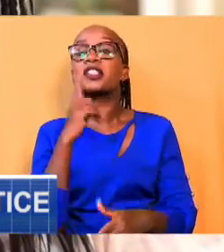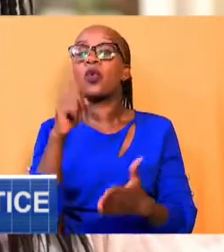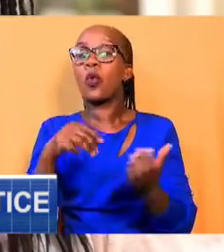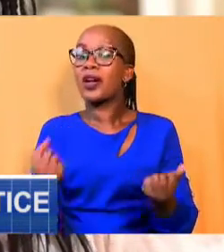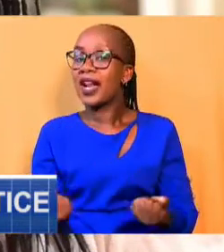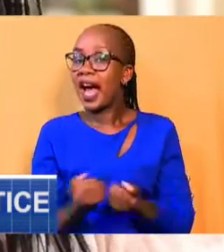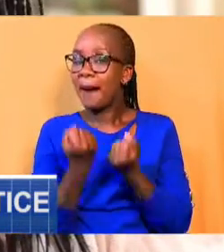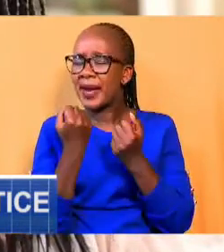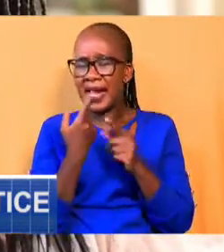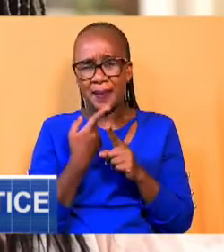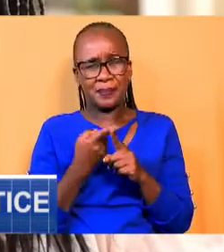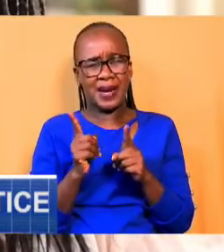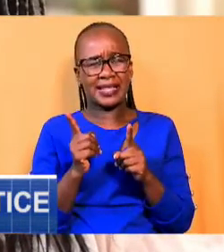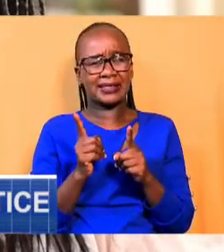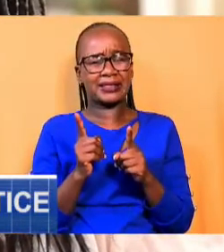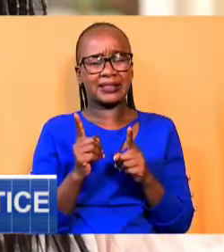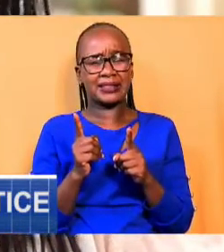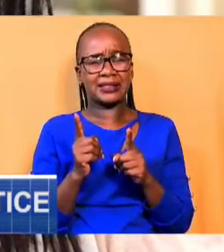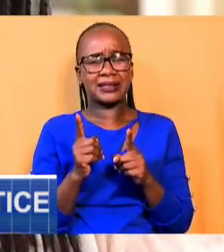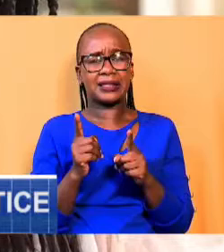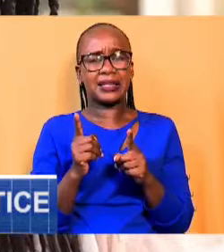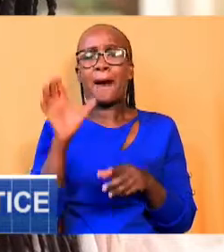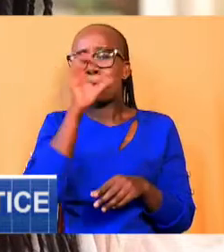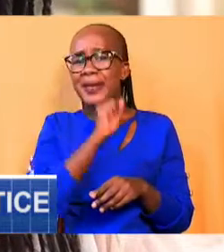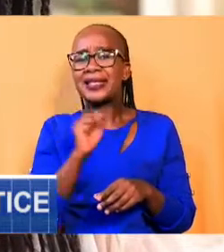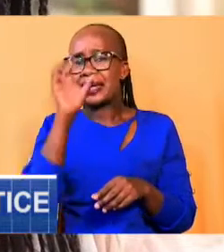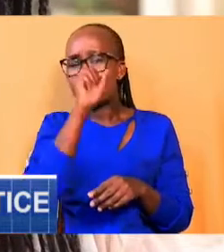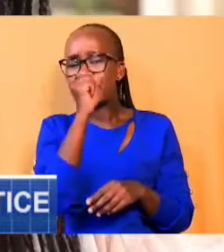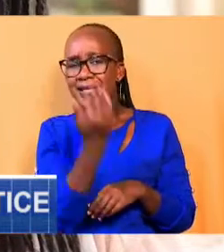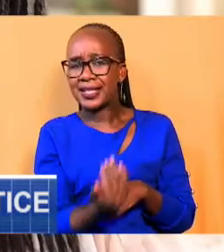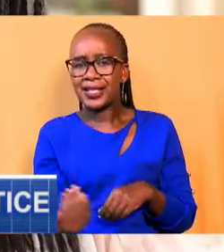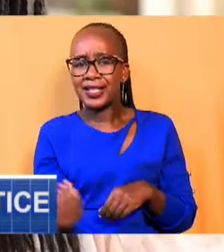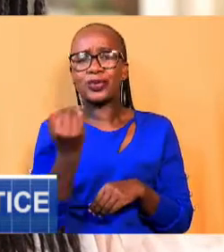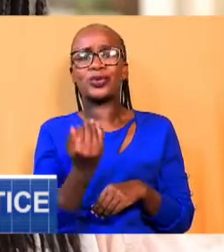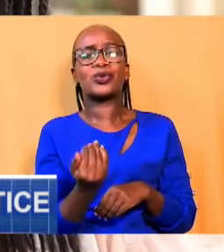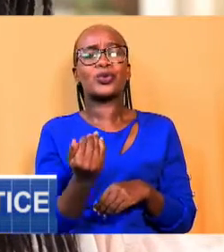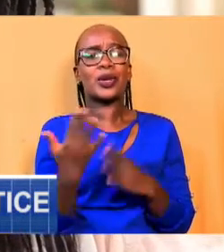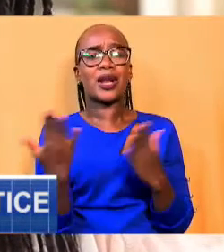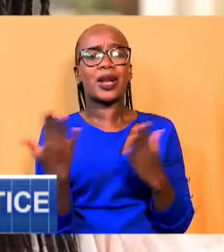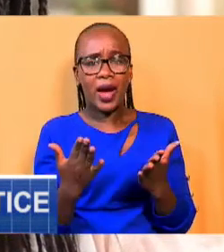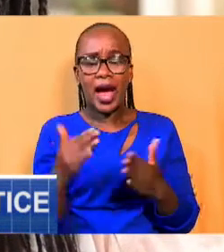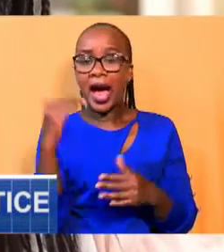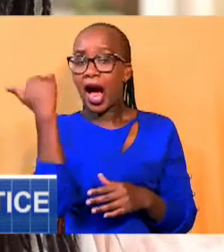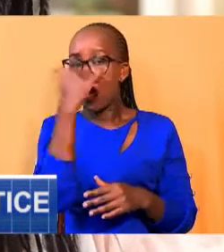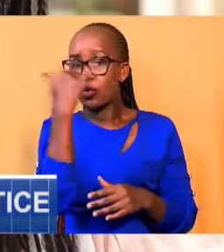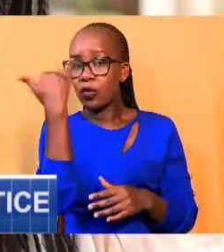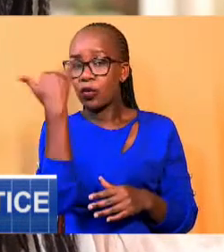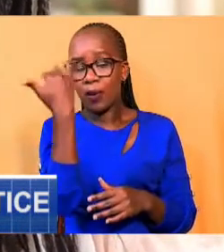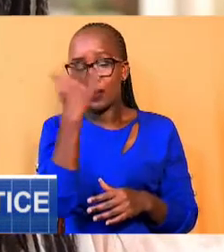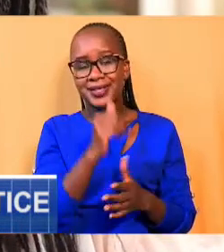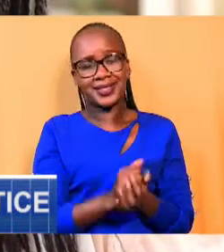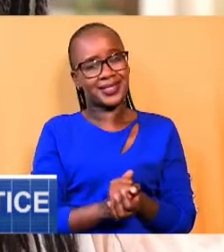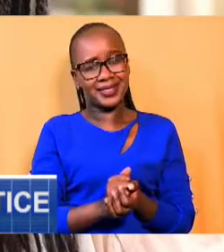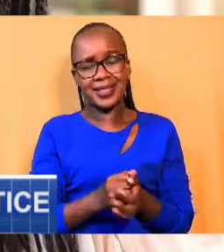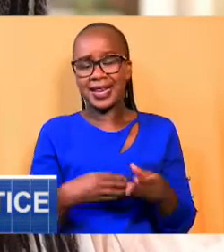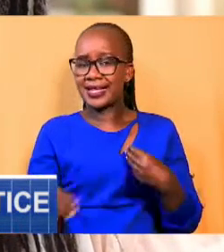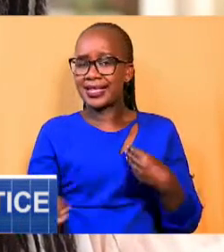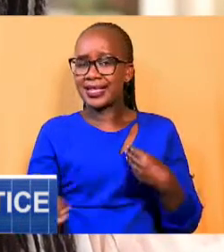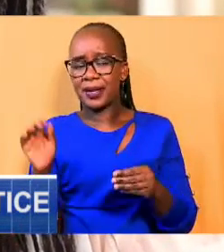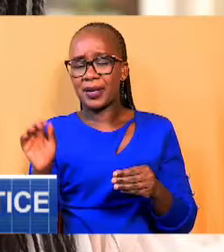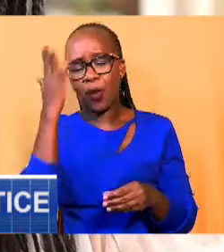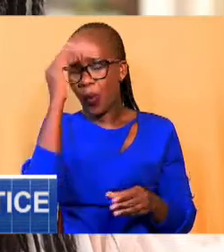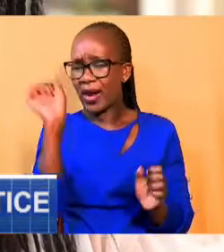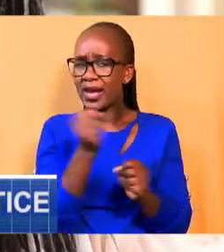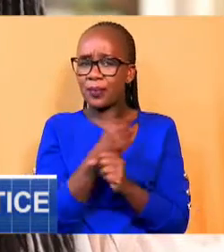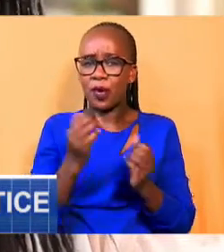what happened. But in most cases, that's why you find a lot of missing children tend to be children on the autism spectrum, because they